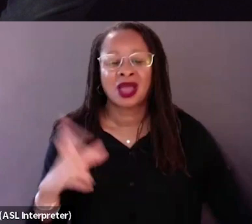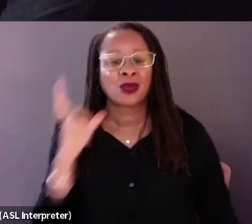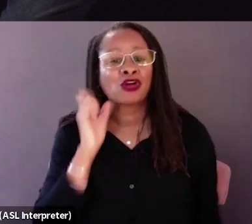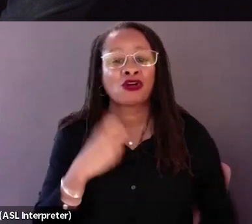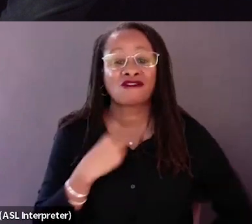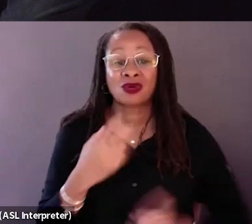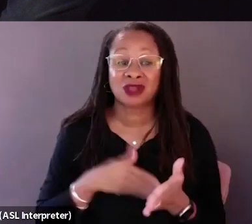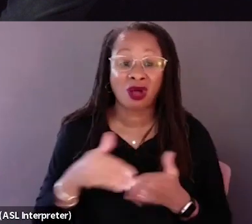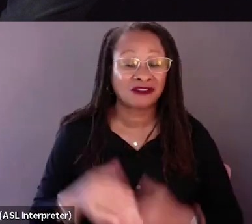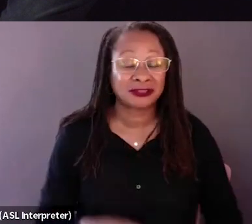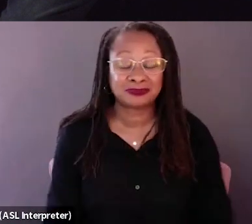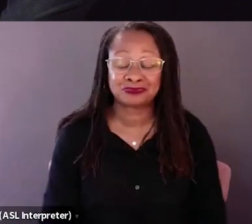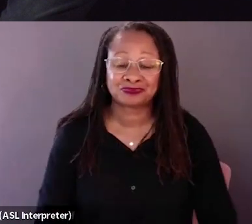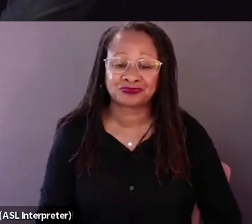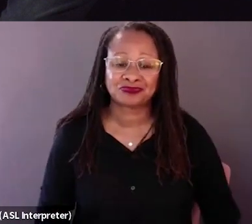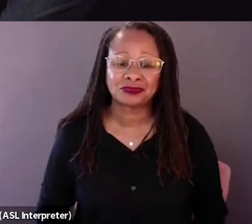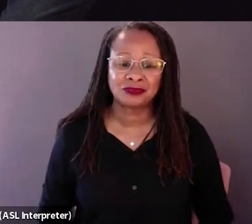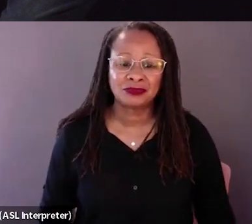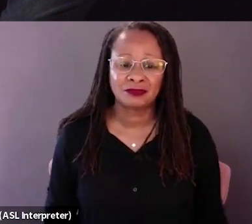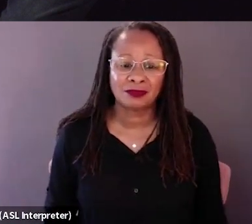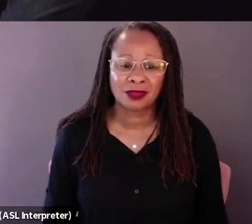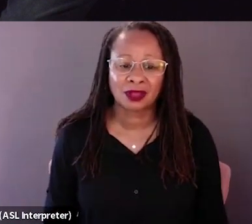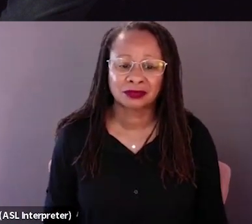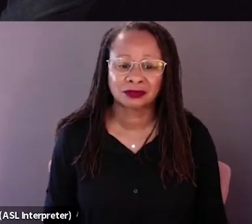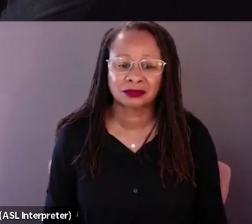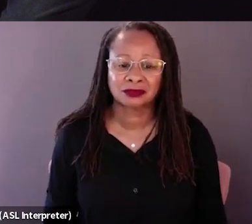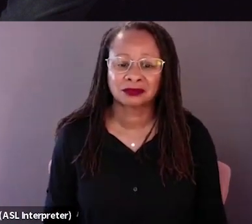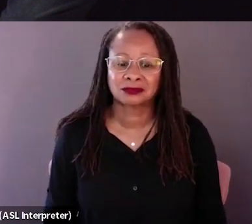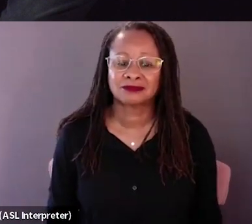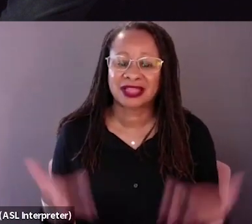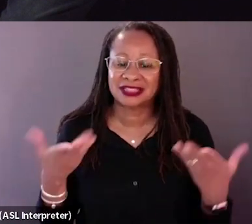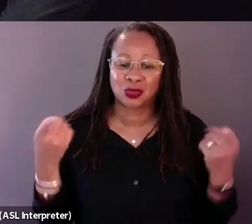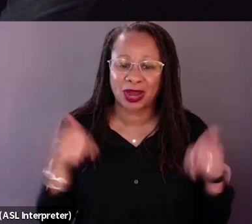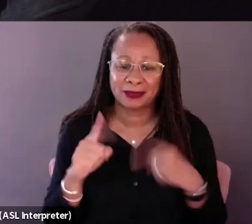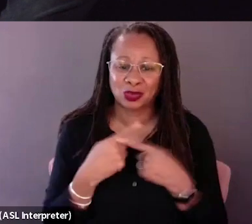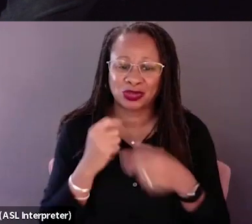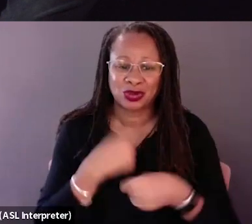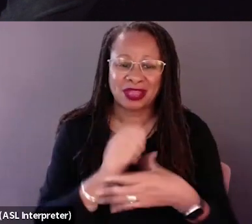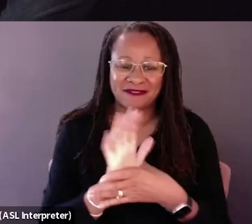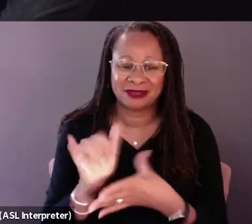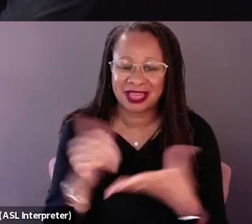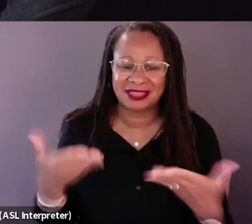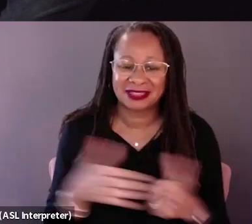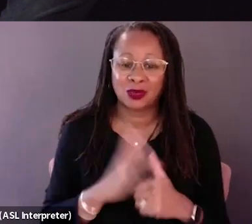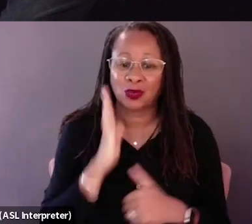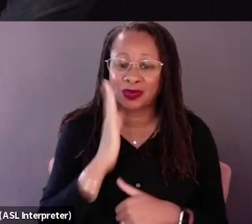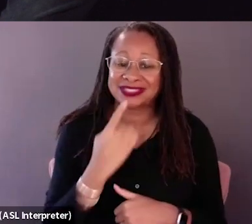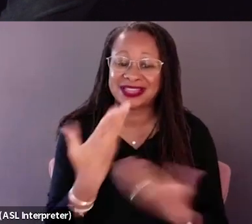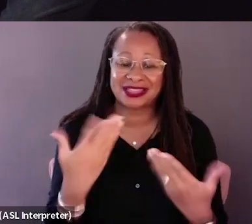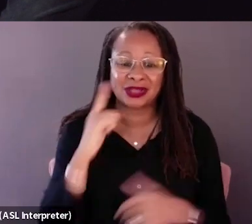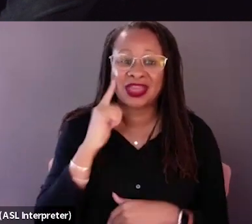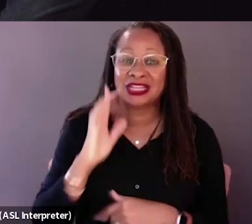And, like, this is kind of like, I guess, you know, what happens when you make films like this is like, we'll say things that we think she